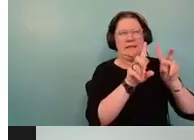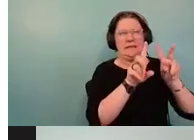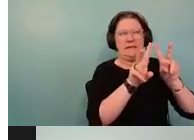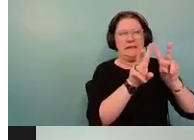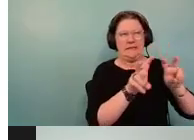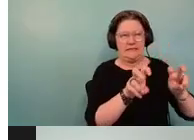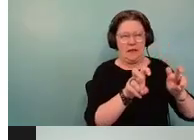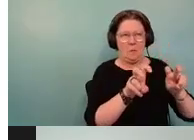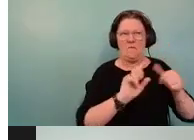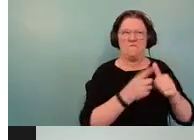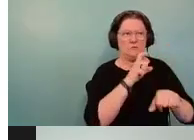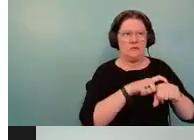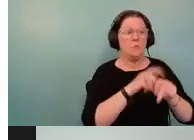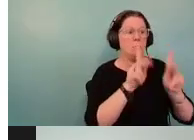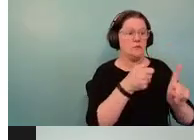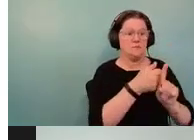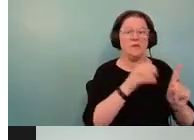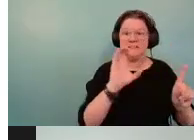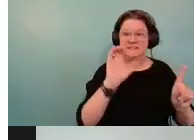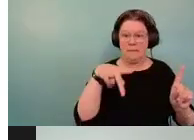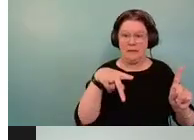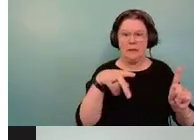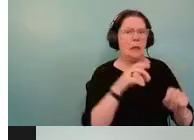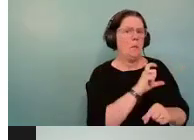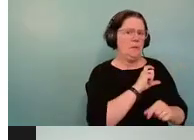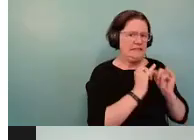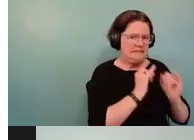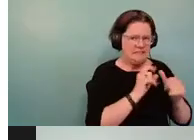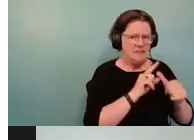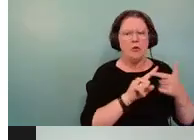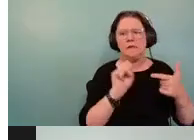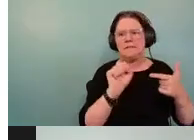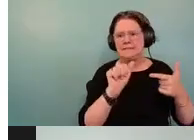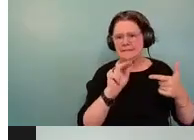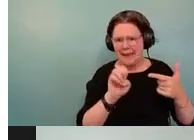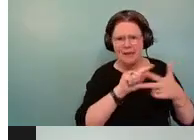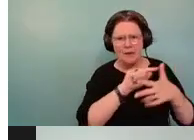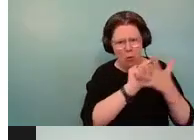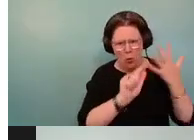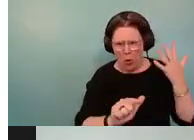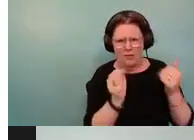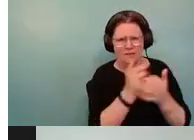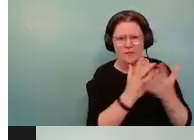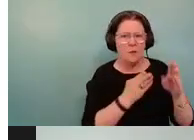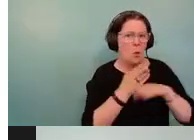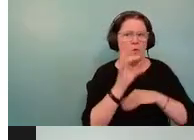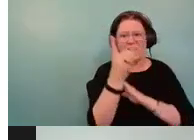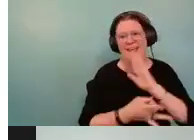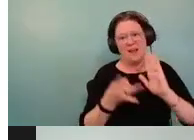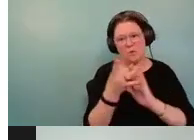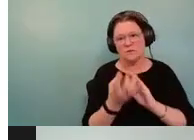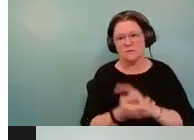cerebral palsy, for the police interview, the SANE exam, and all of the pieces was over 8